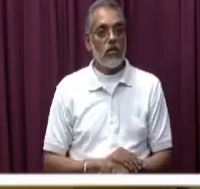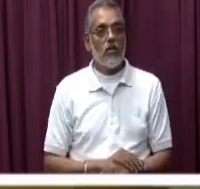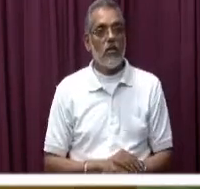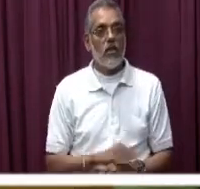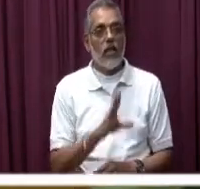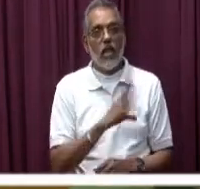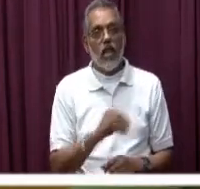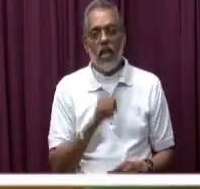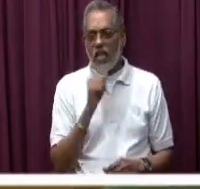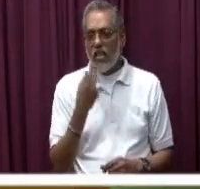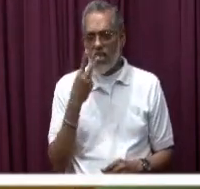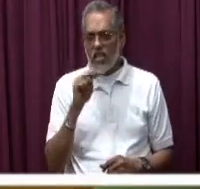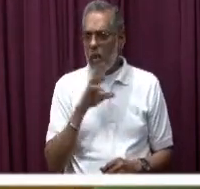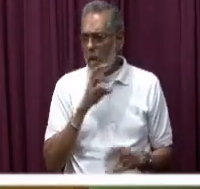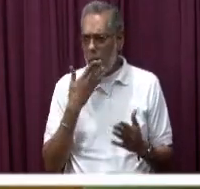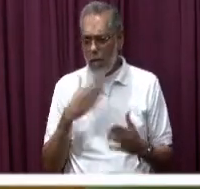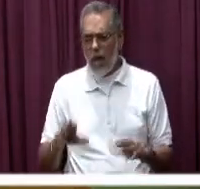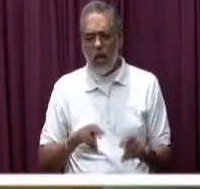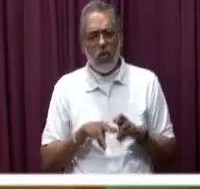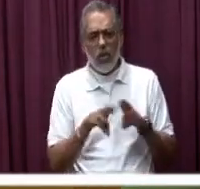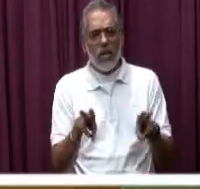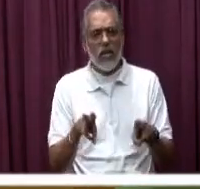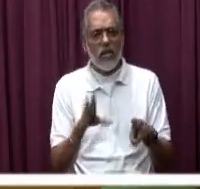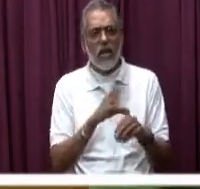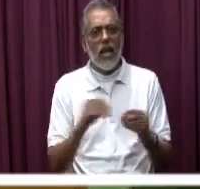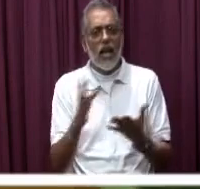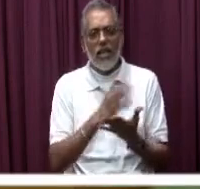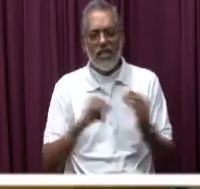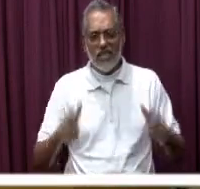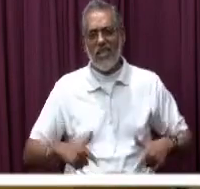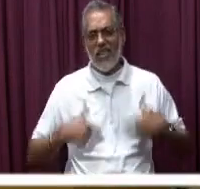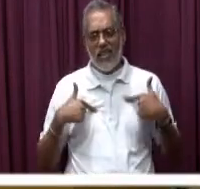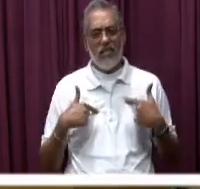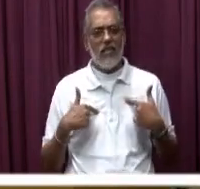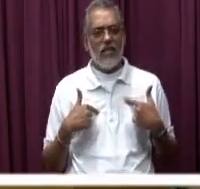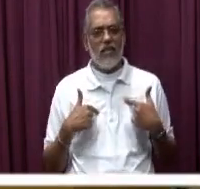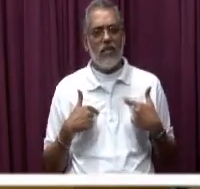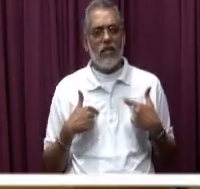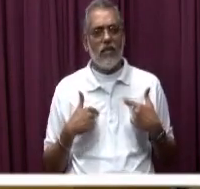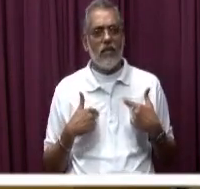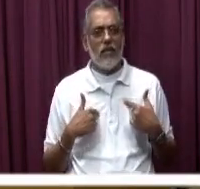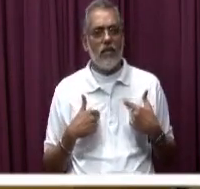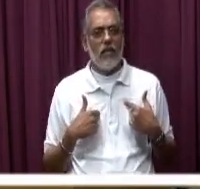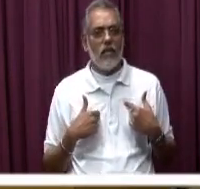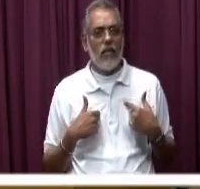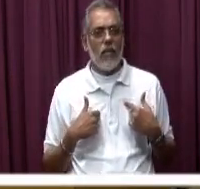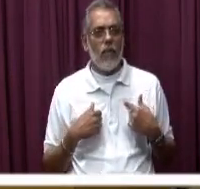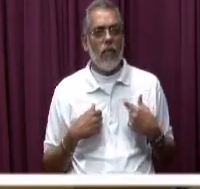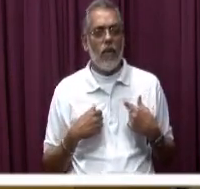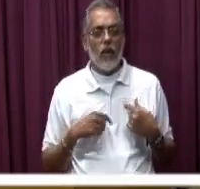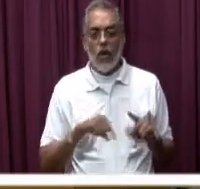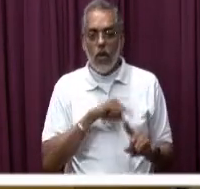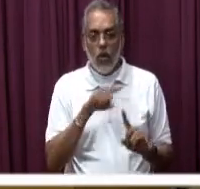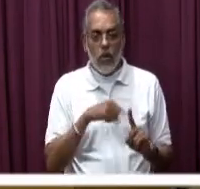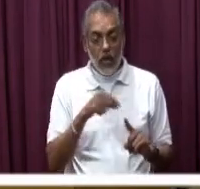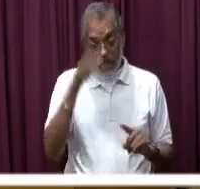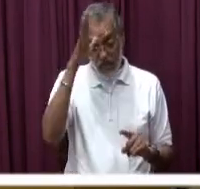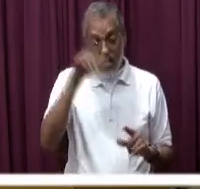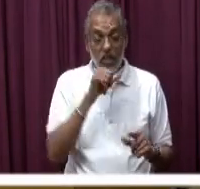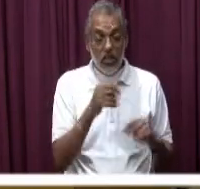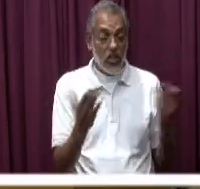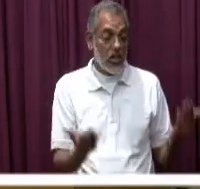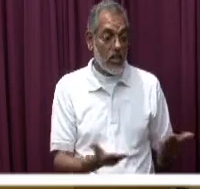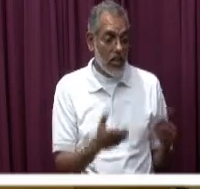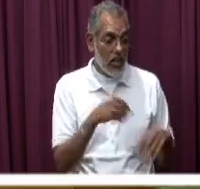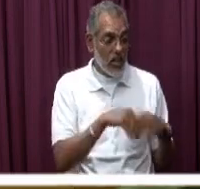weeds, don't come and encroach and snuffle out that plant. When the father is not present, there's